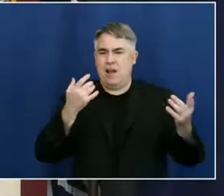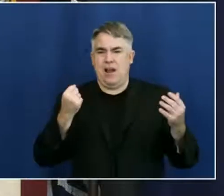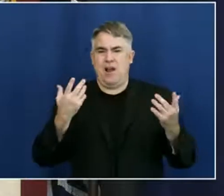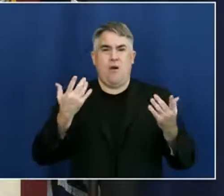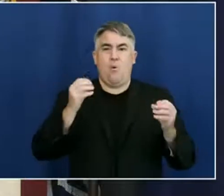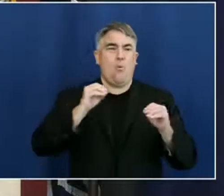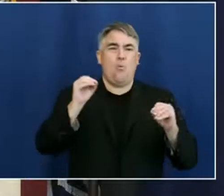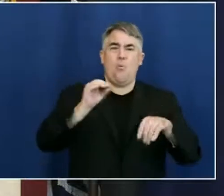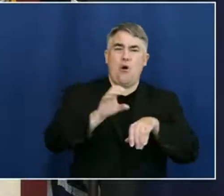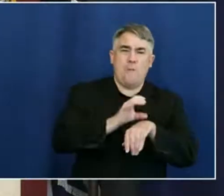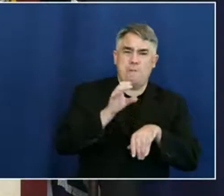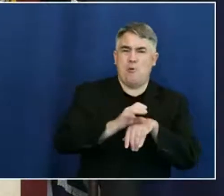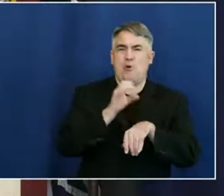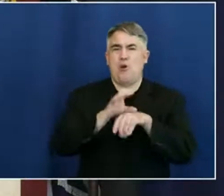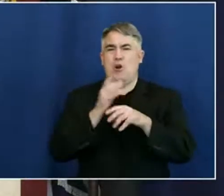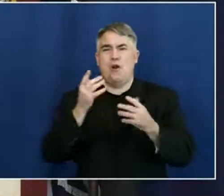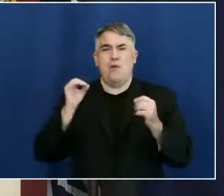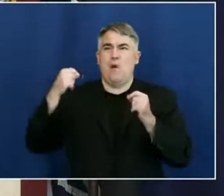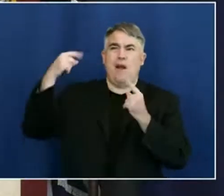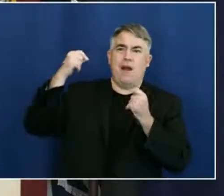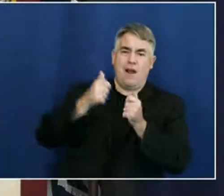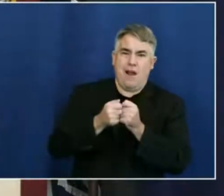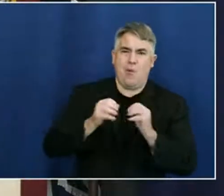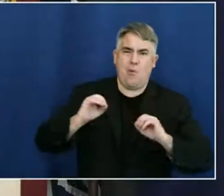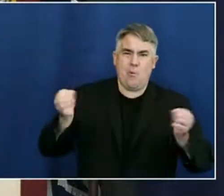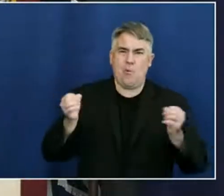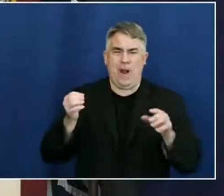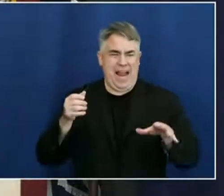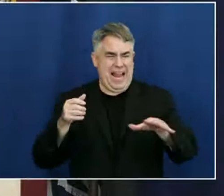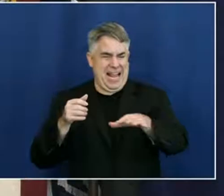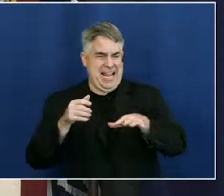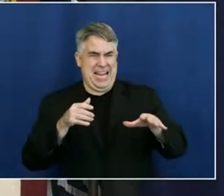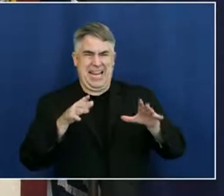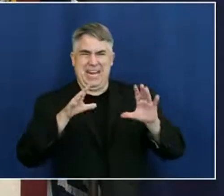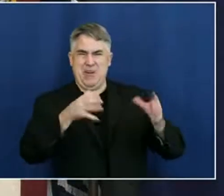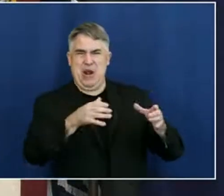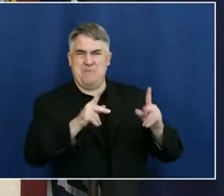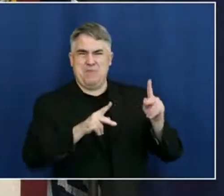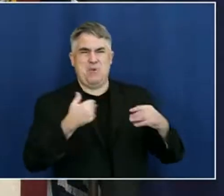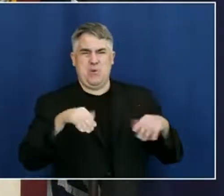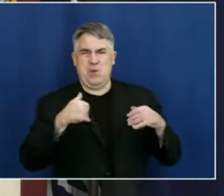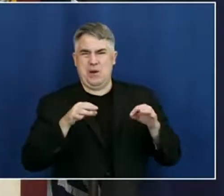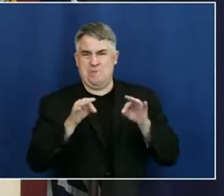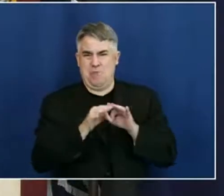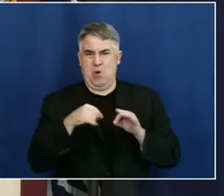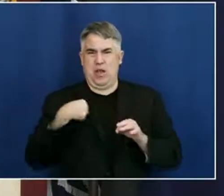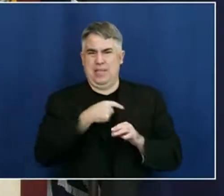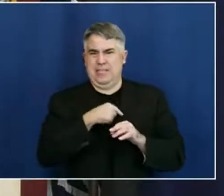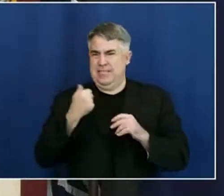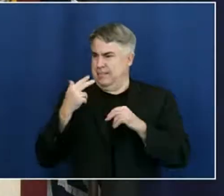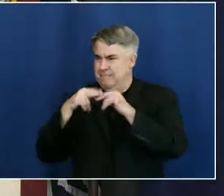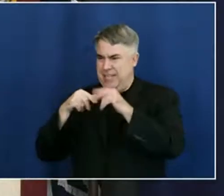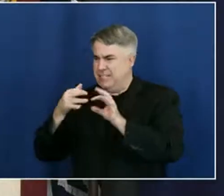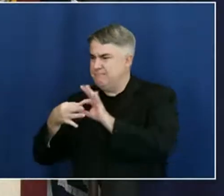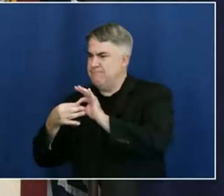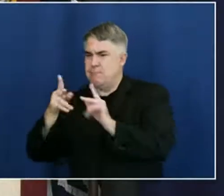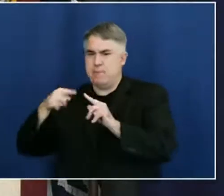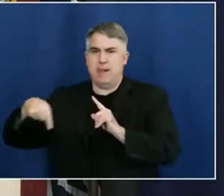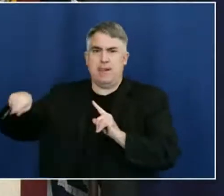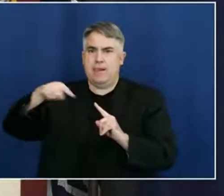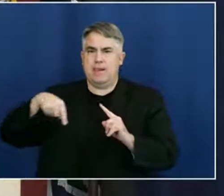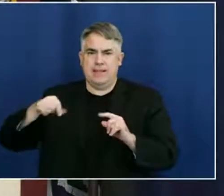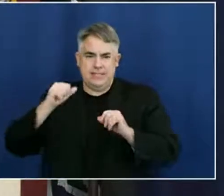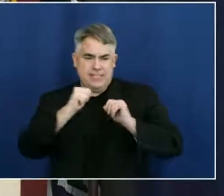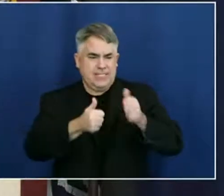technology. And we do that through a variety of ways, both our community pods, which are embedded in the communities. They do fewer than the superstations, but